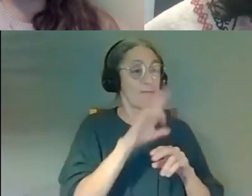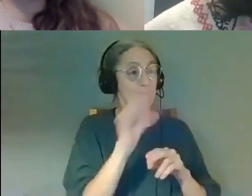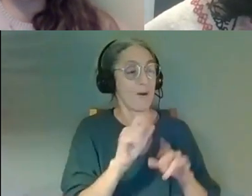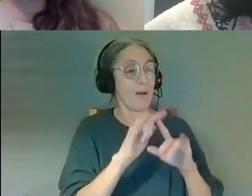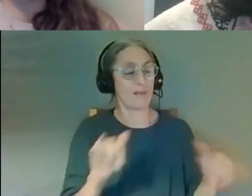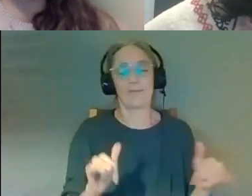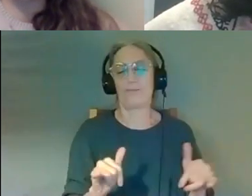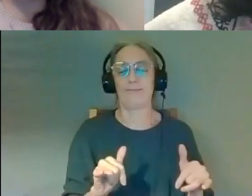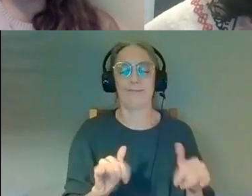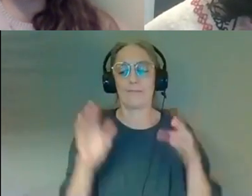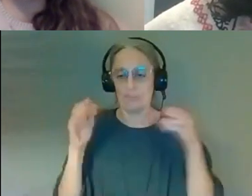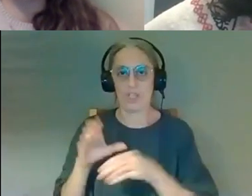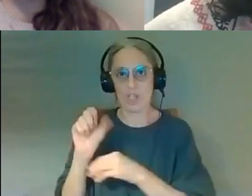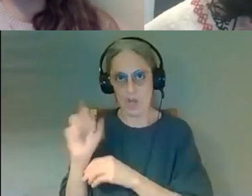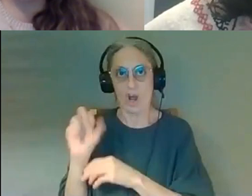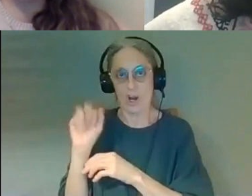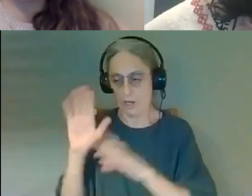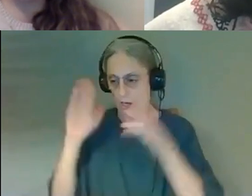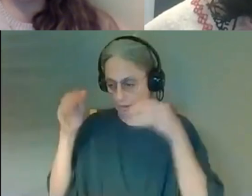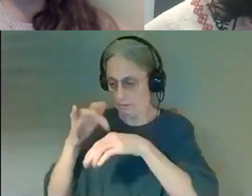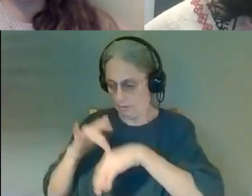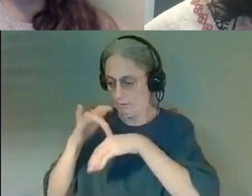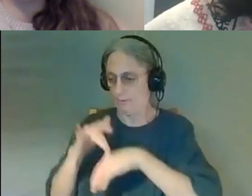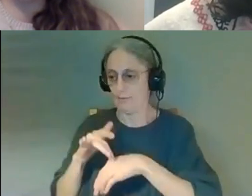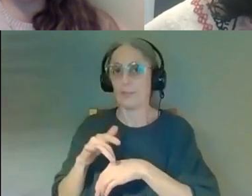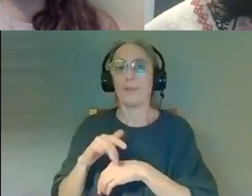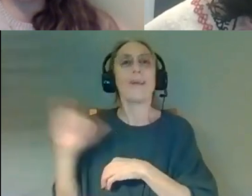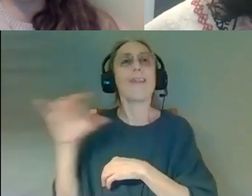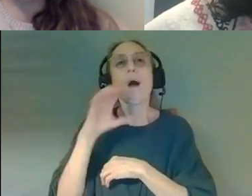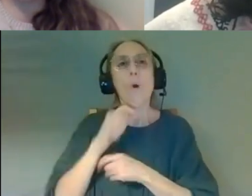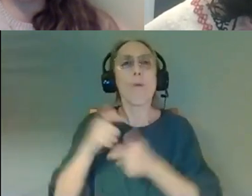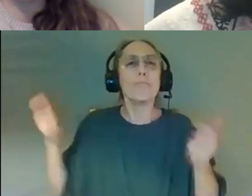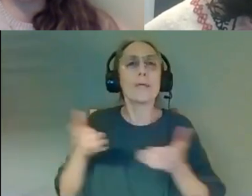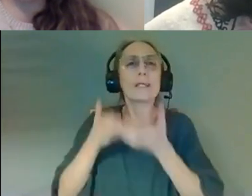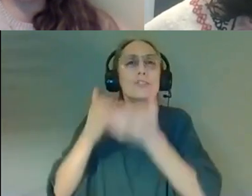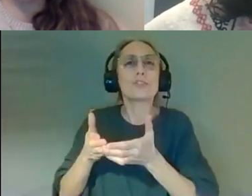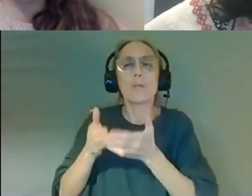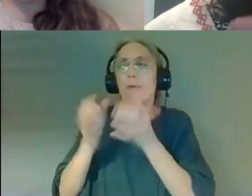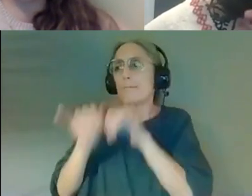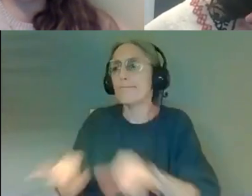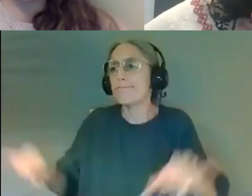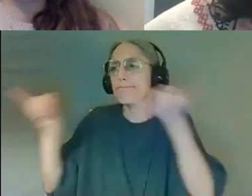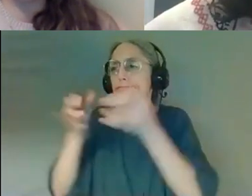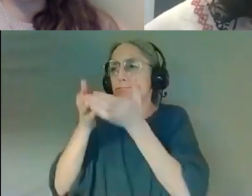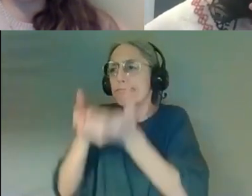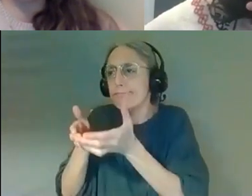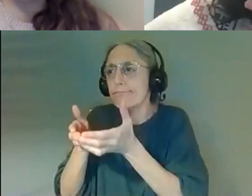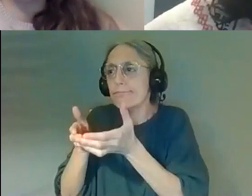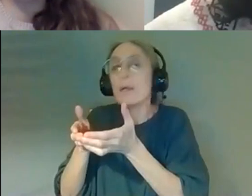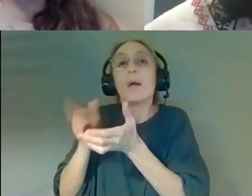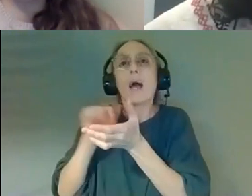of energy to get a ship going in a new direction. And I think that's what Ruth